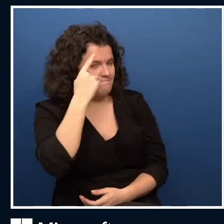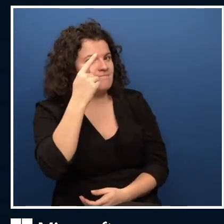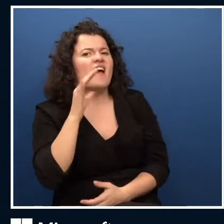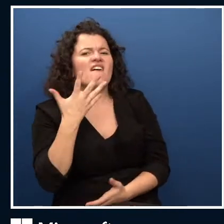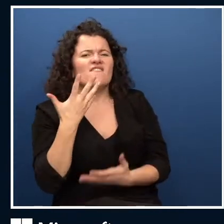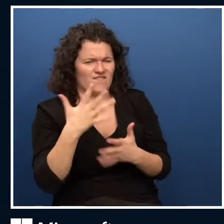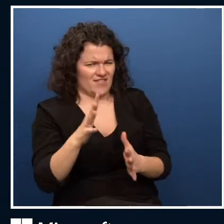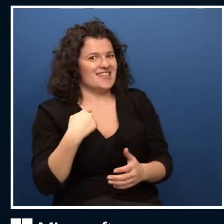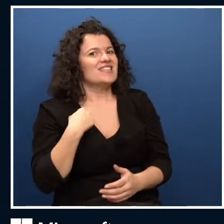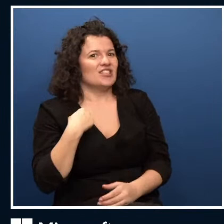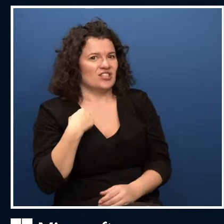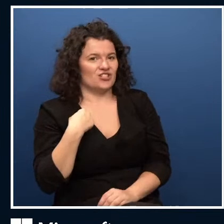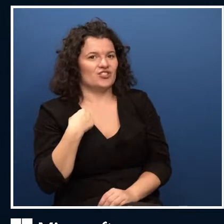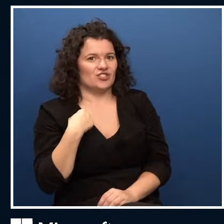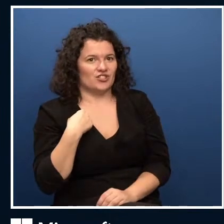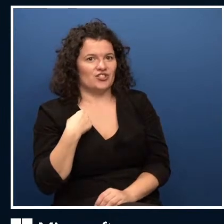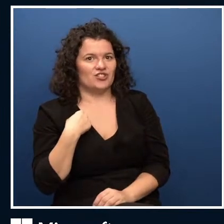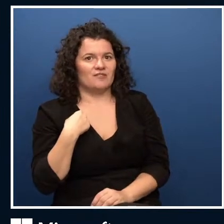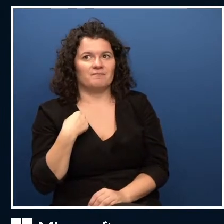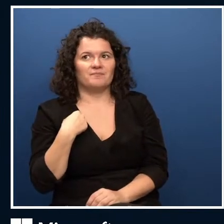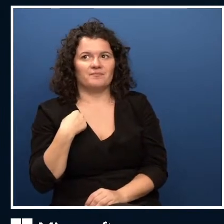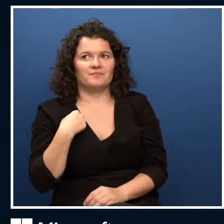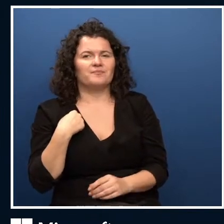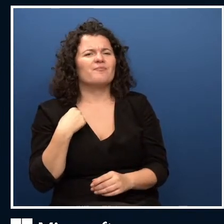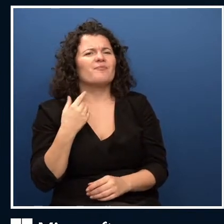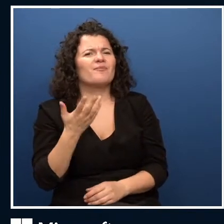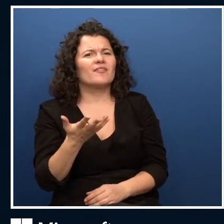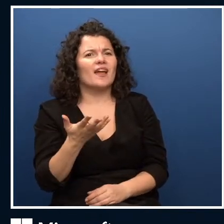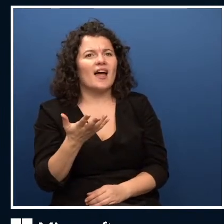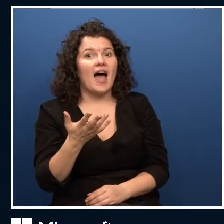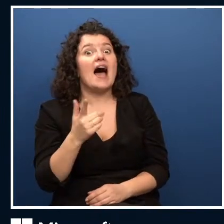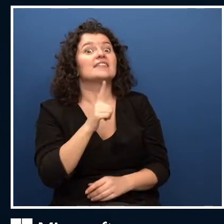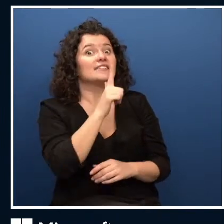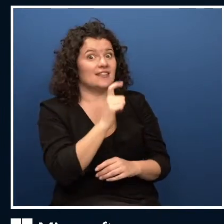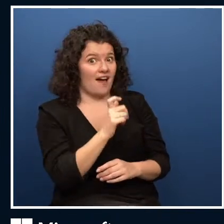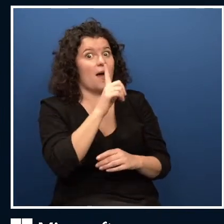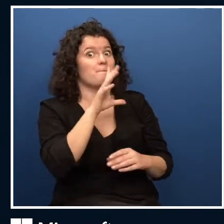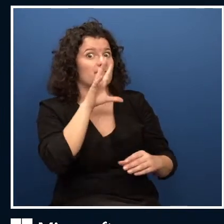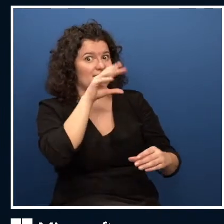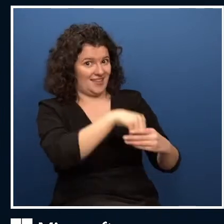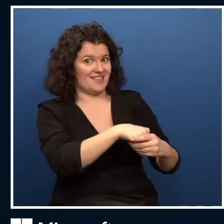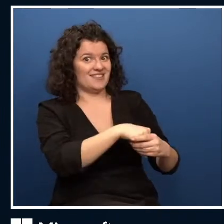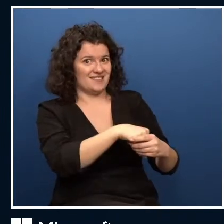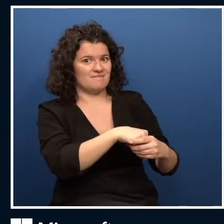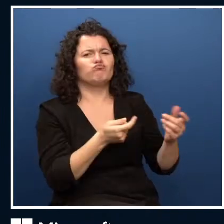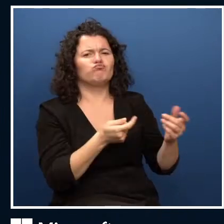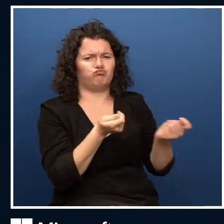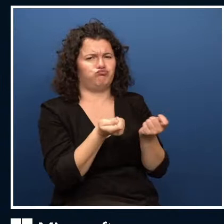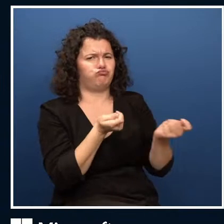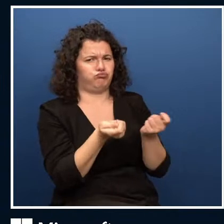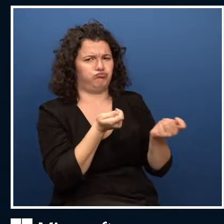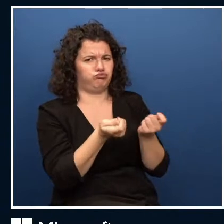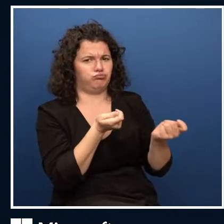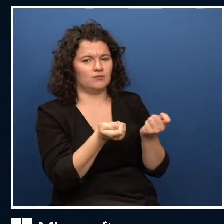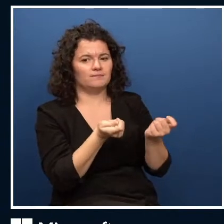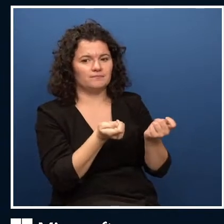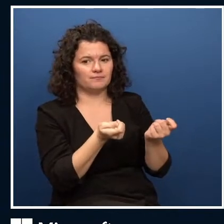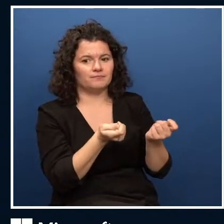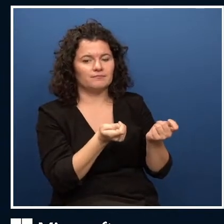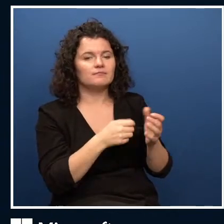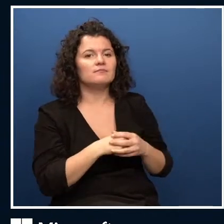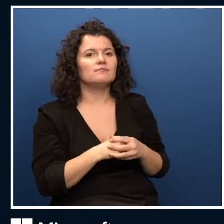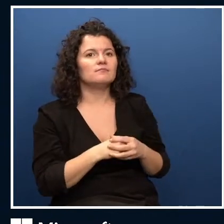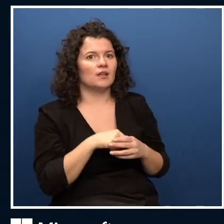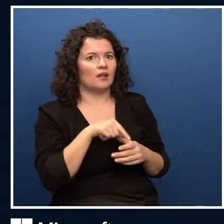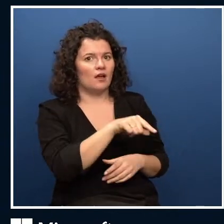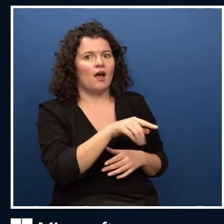both kind of AI within a startup and AI at a massive consulting